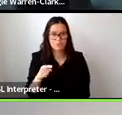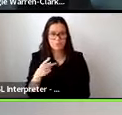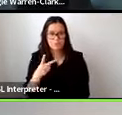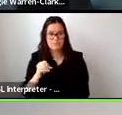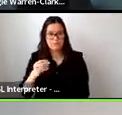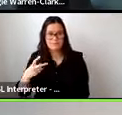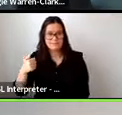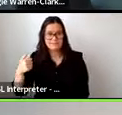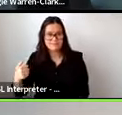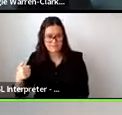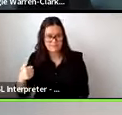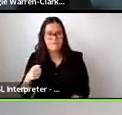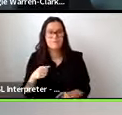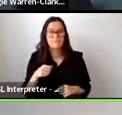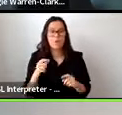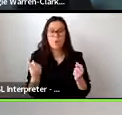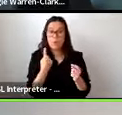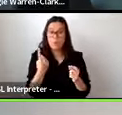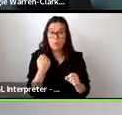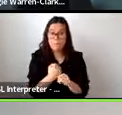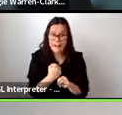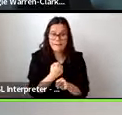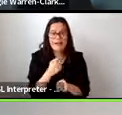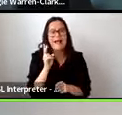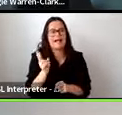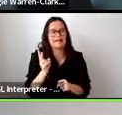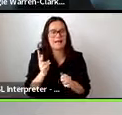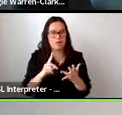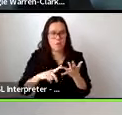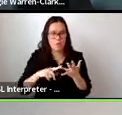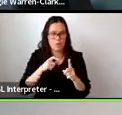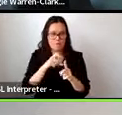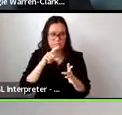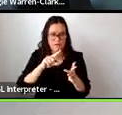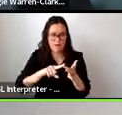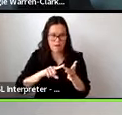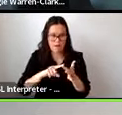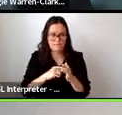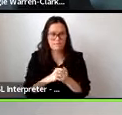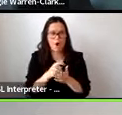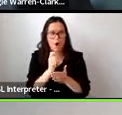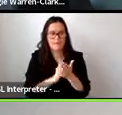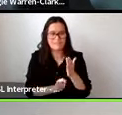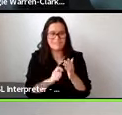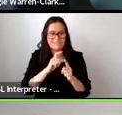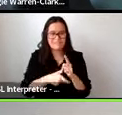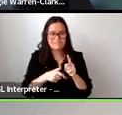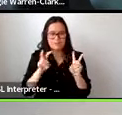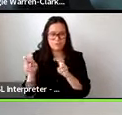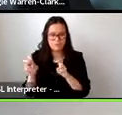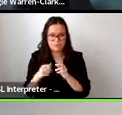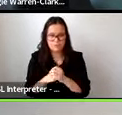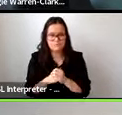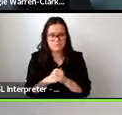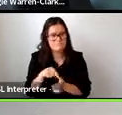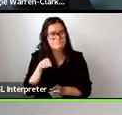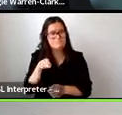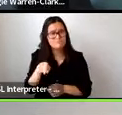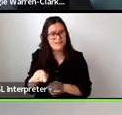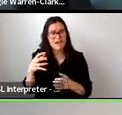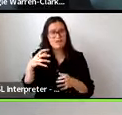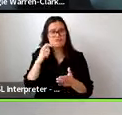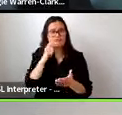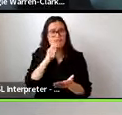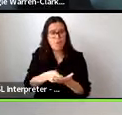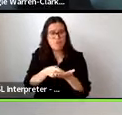produced by the Office for Disability Issues. It was produced in 8 outcomes, very sensible, the